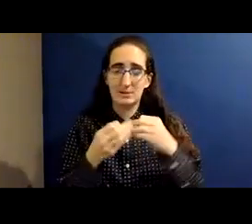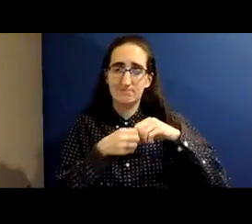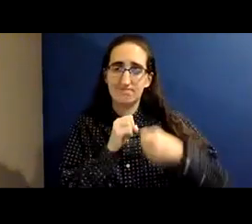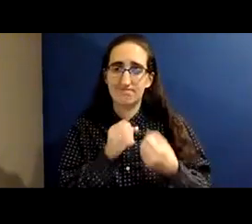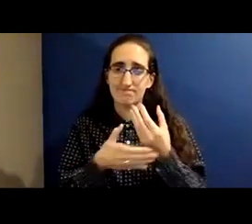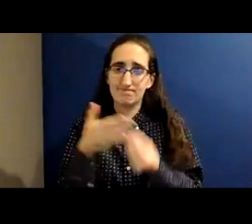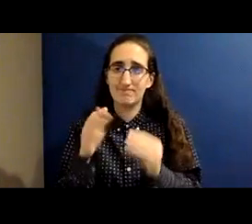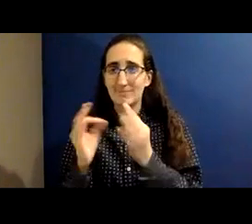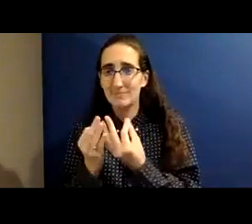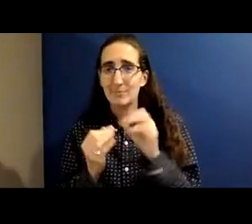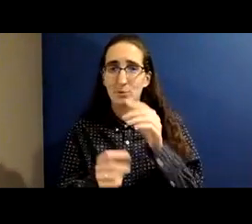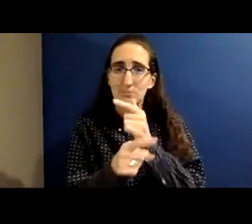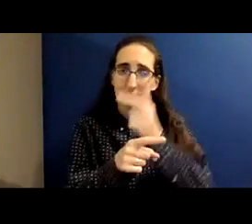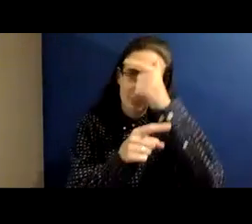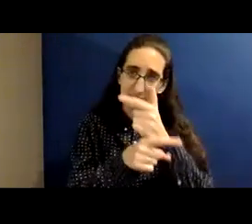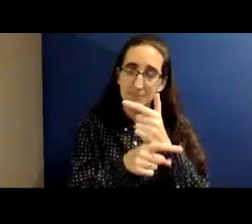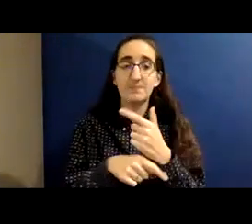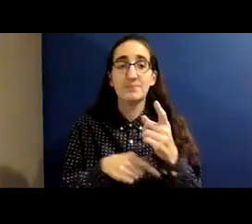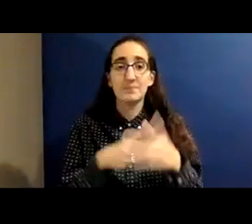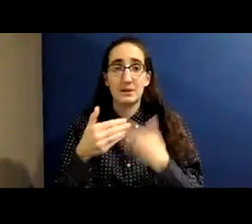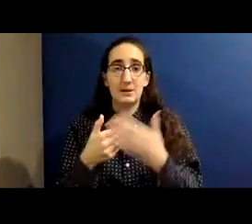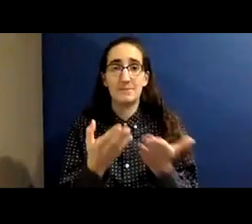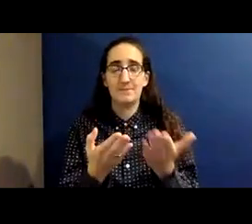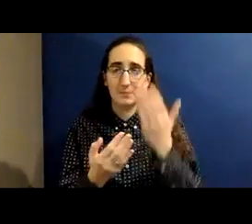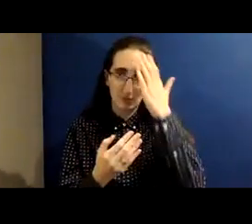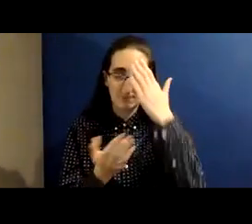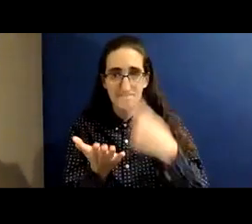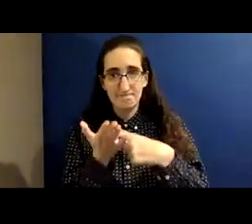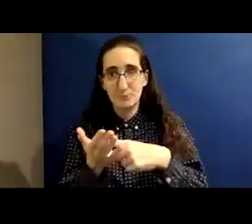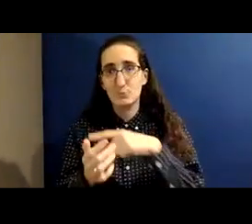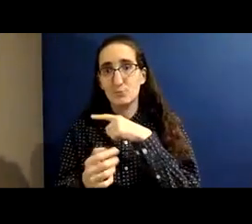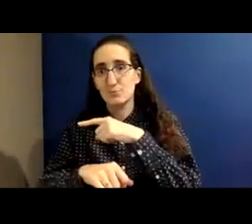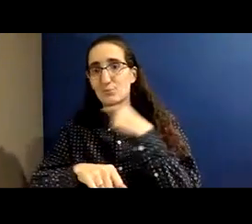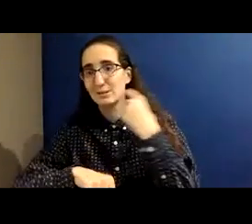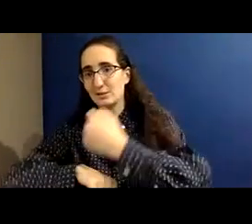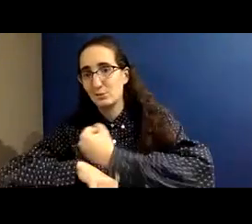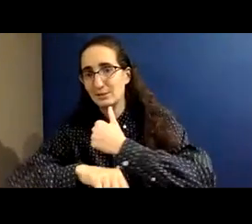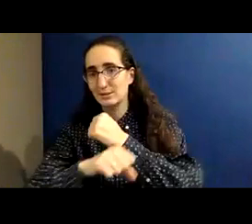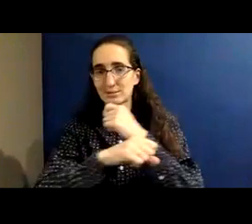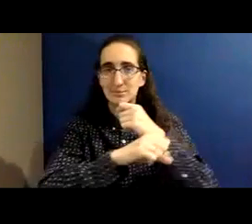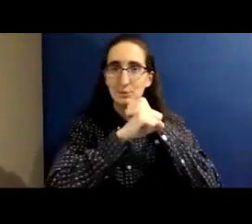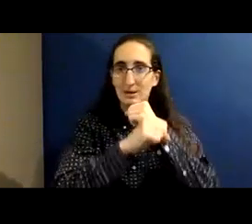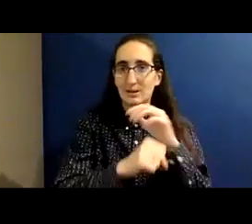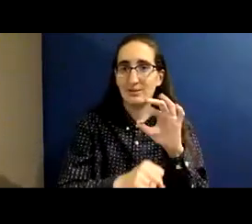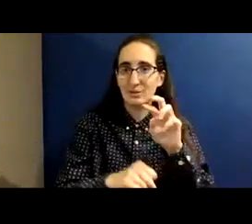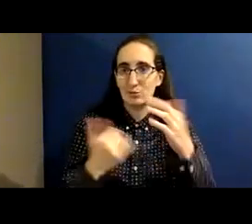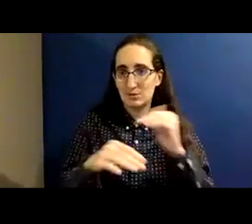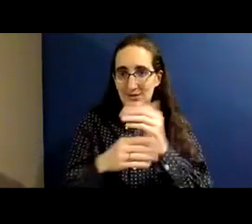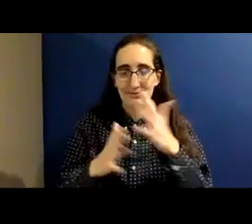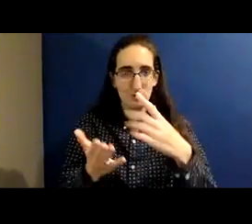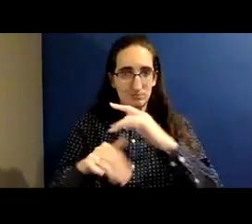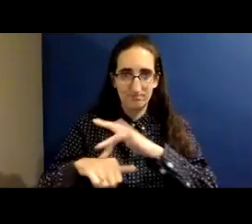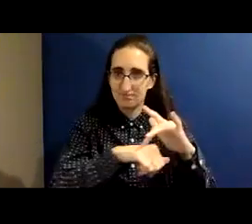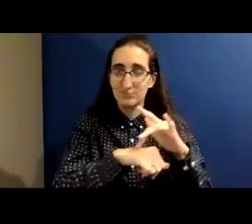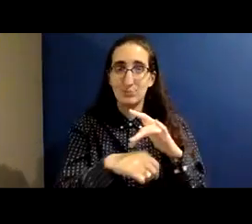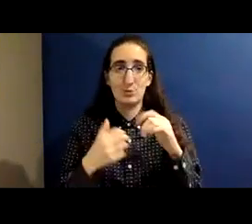Next slide, please. We know we've talked a lot about risk and protective factors tonight, and with grief,